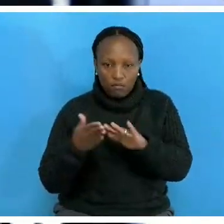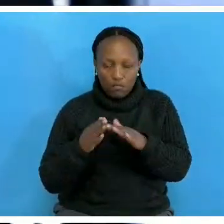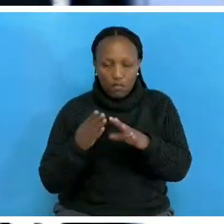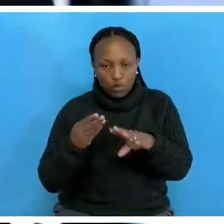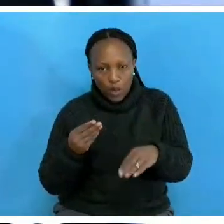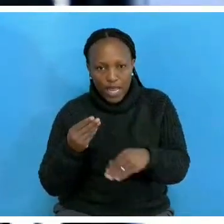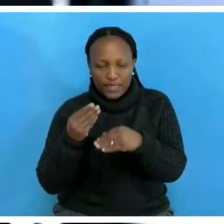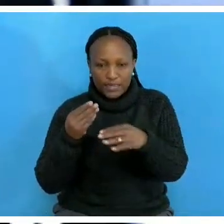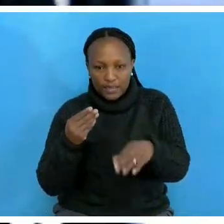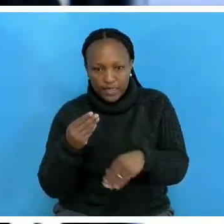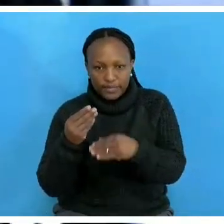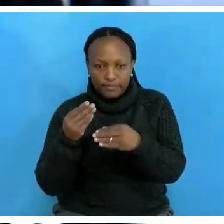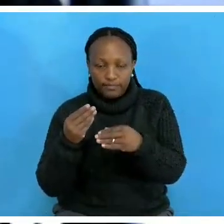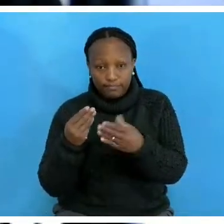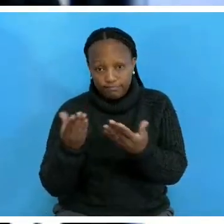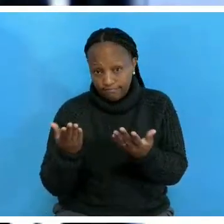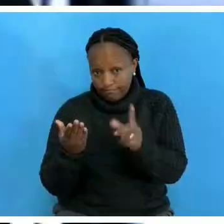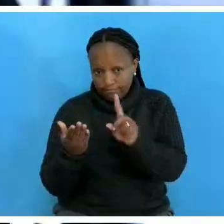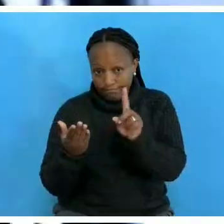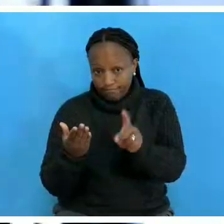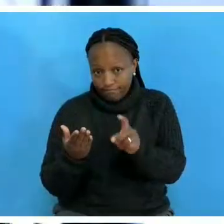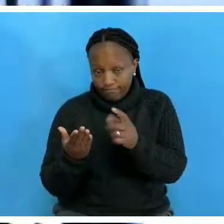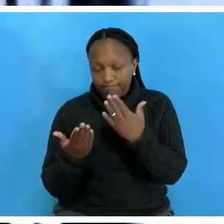future? I thank you, Chair.